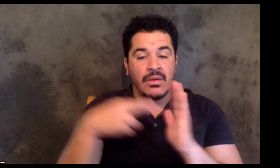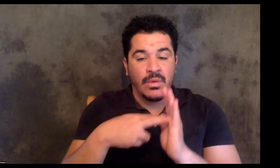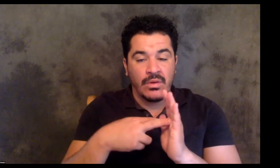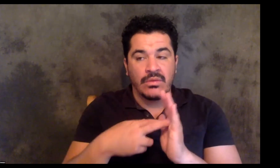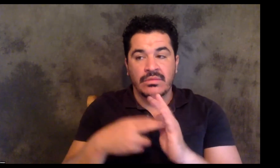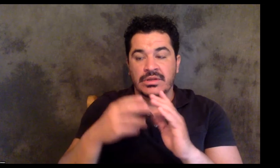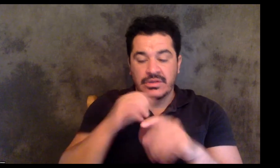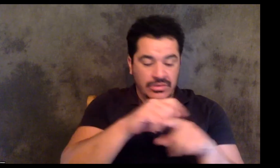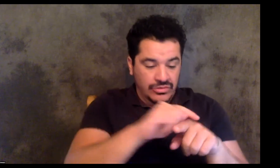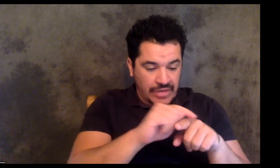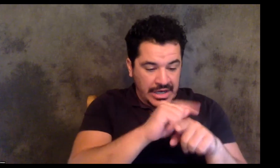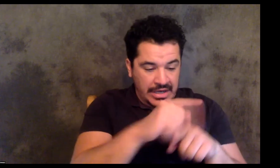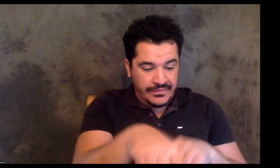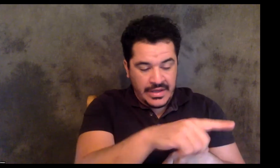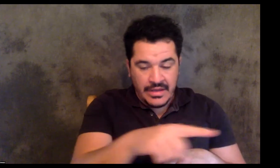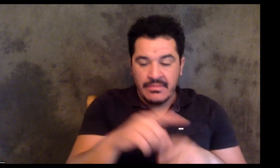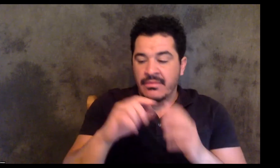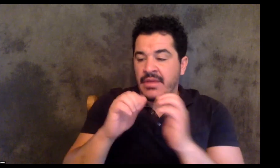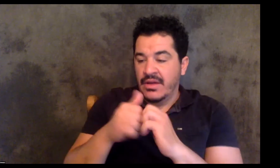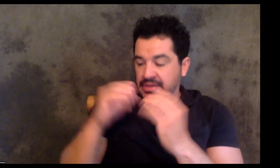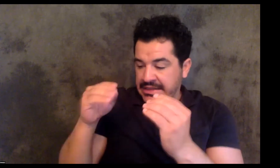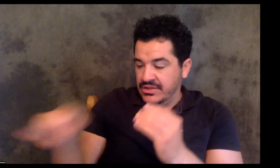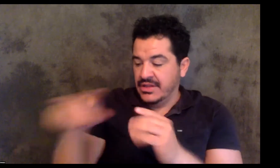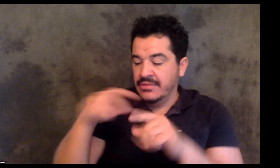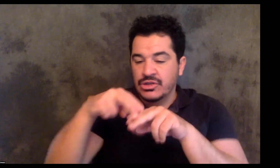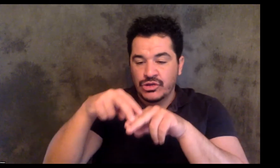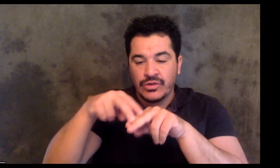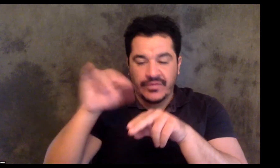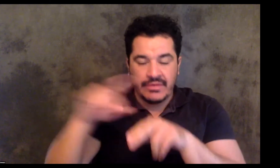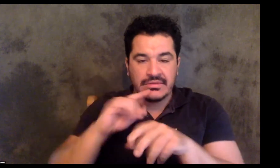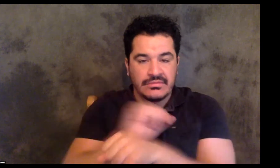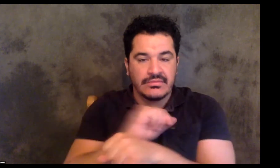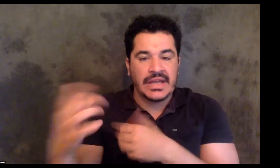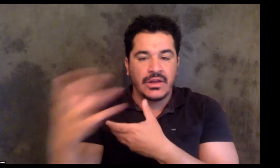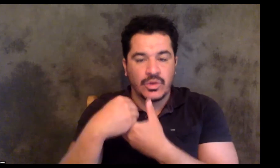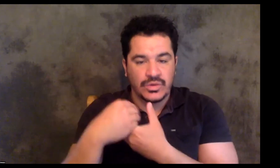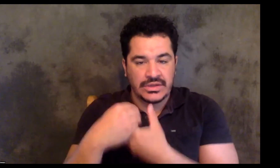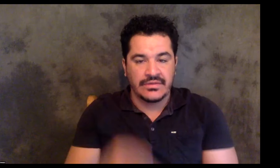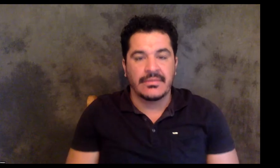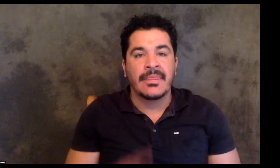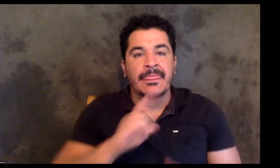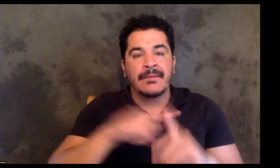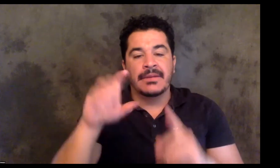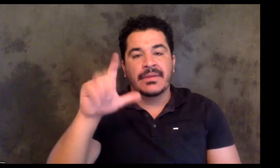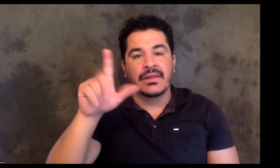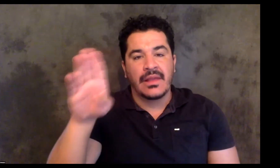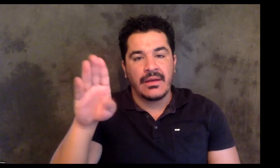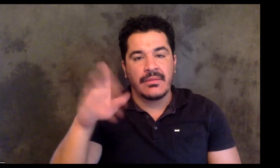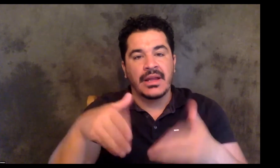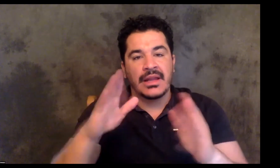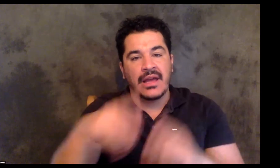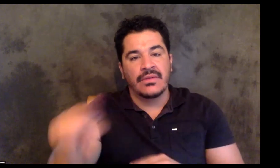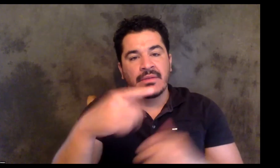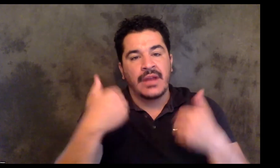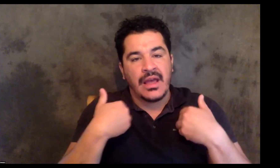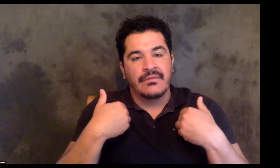way that was inclusive of all people. But we found that the club allowed people to make these social connections that made them feel stronger, more